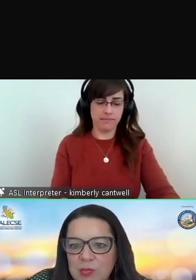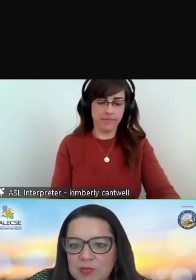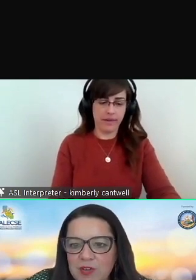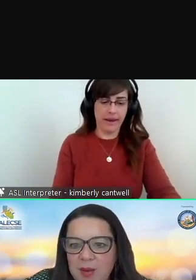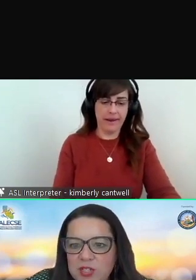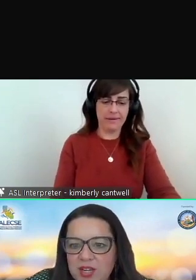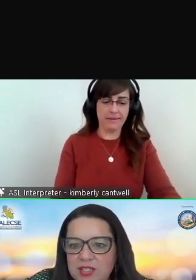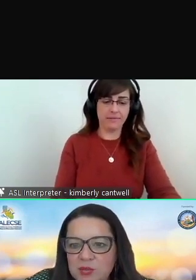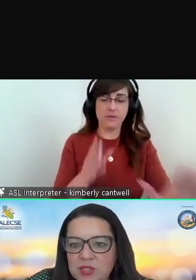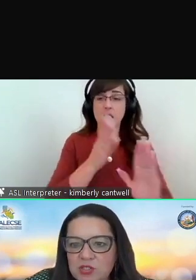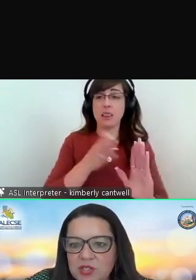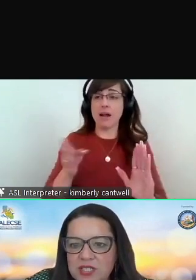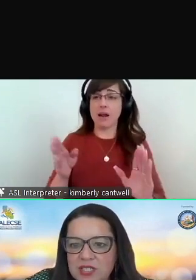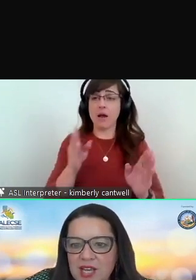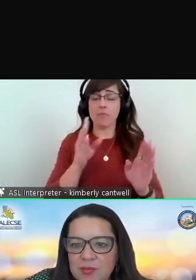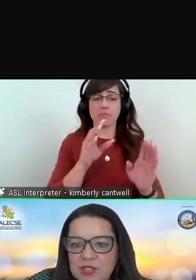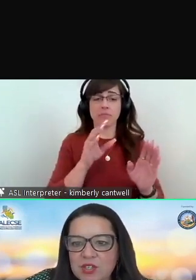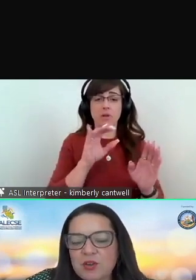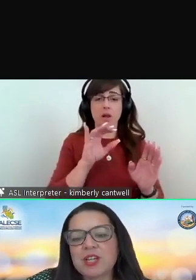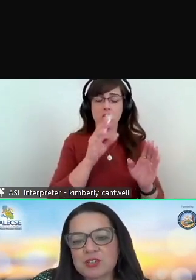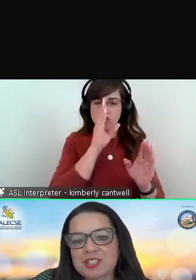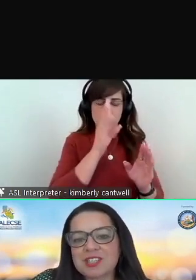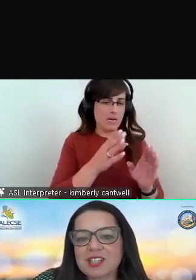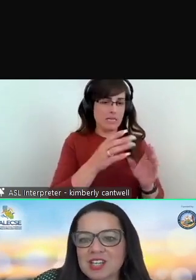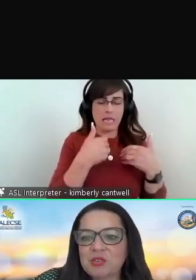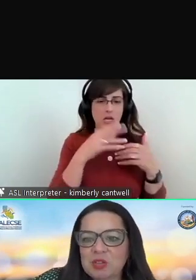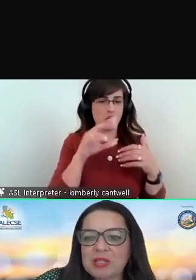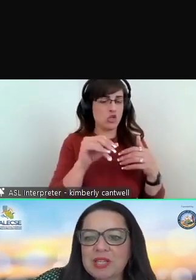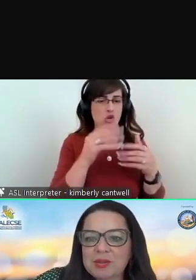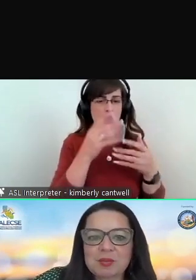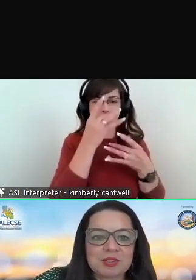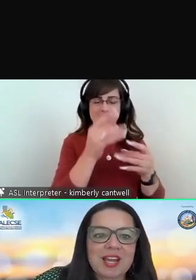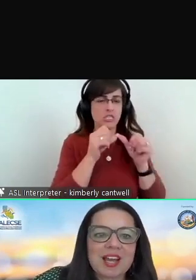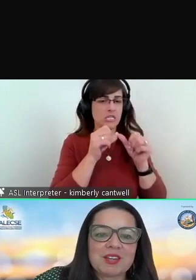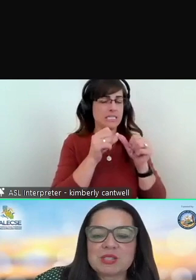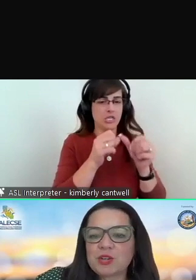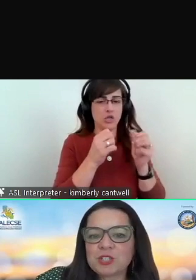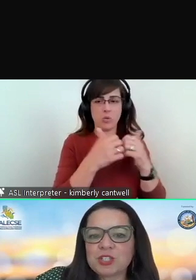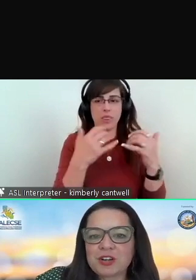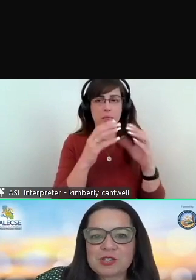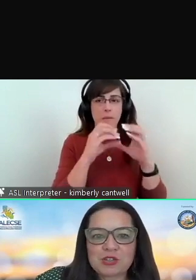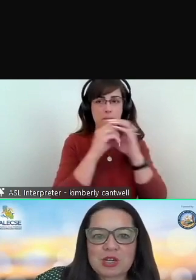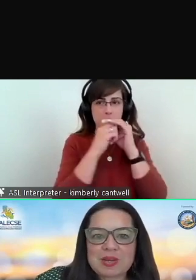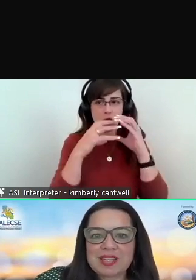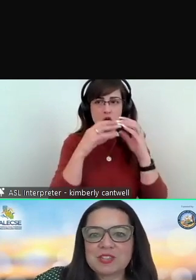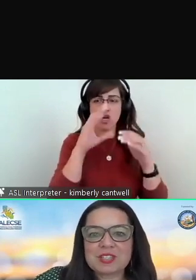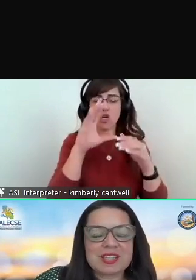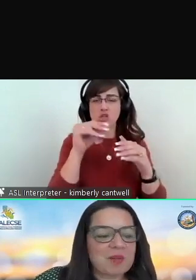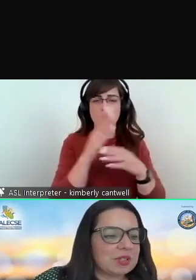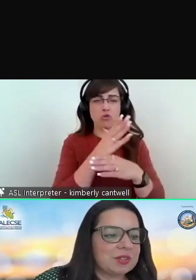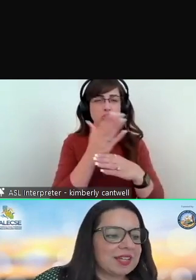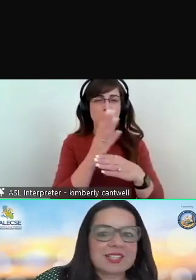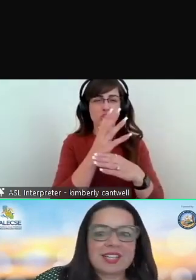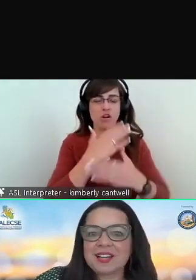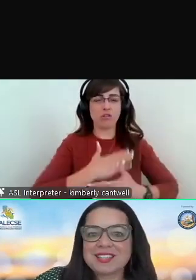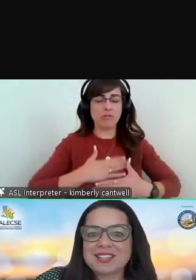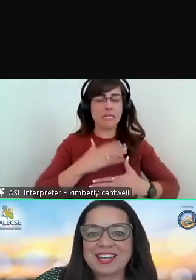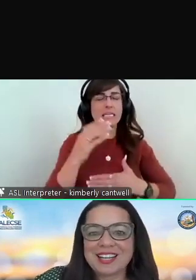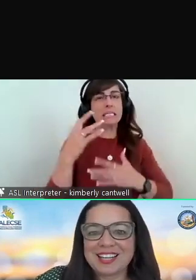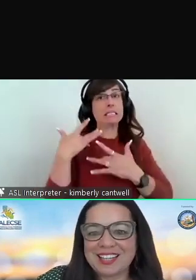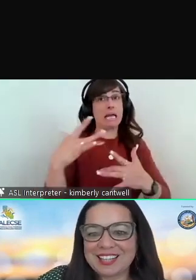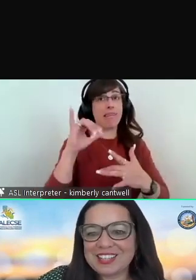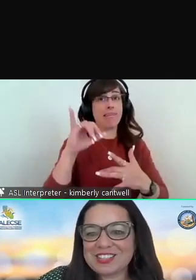Lining up of objects, went straight to the animals and no interest in continuing the play with the balloon. Yeah, and there was no shared enjoyment. Usually that balloon gets